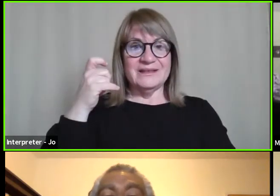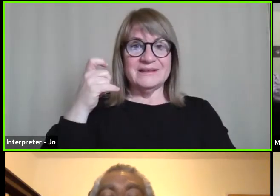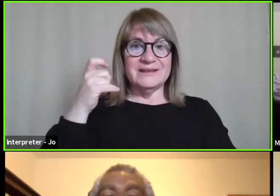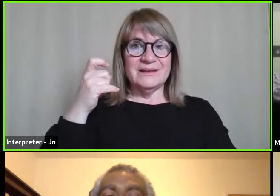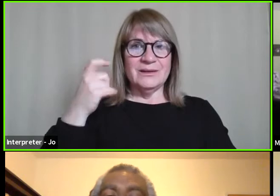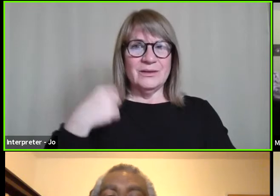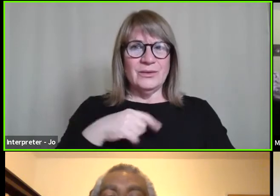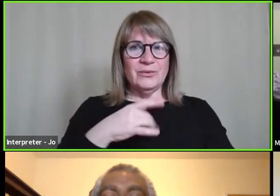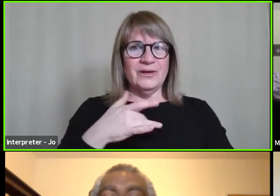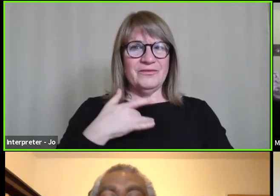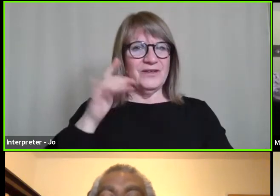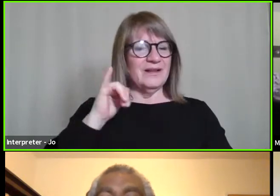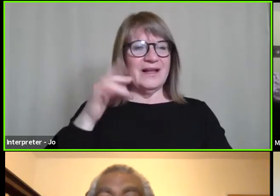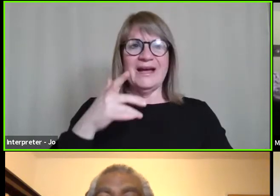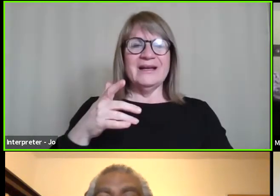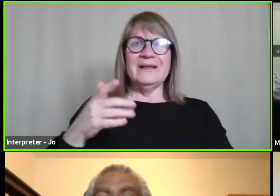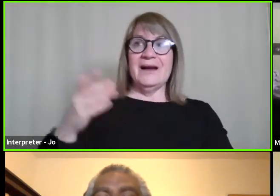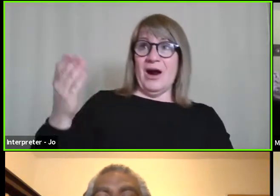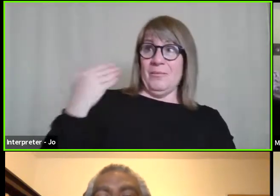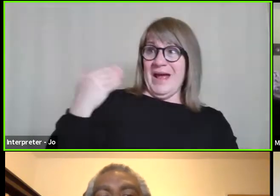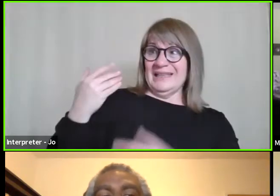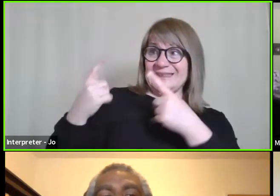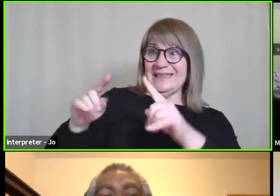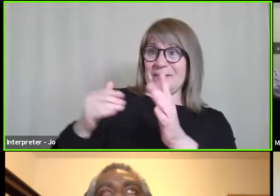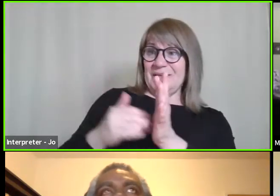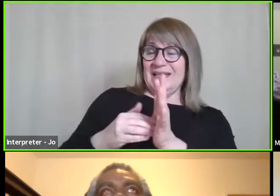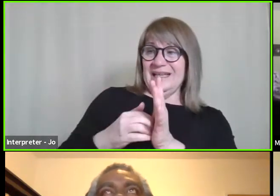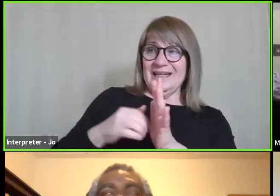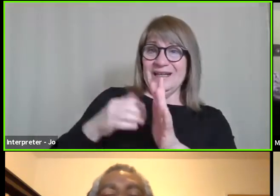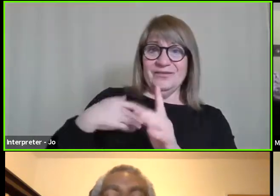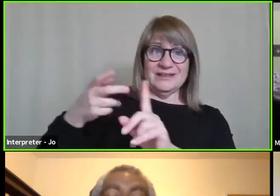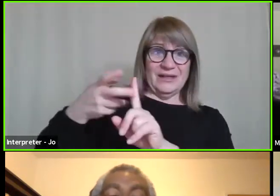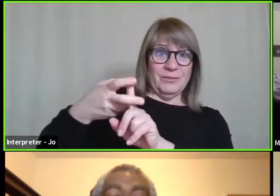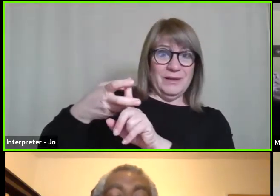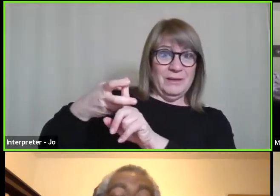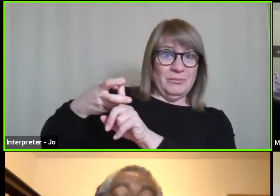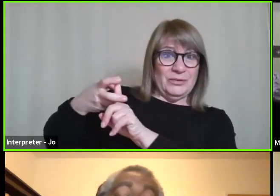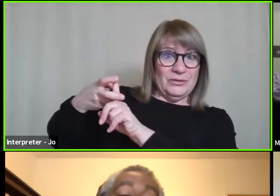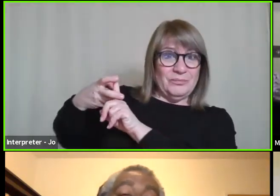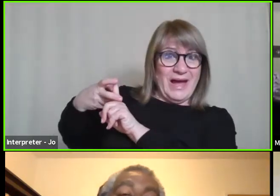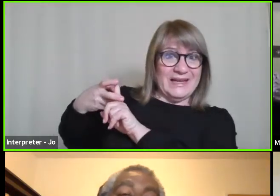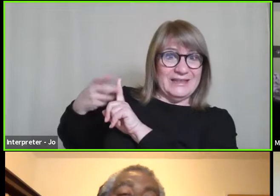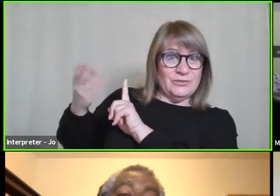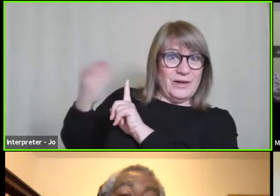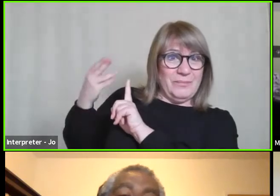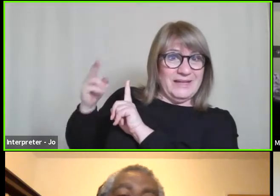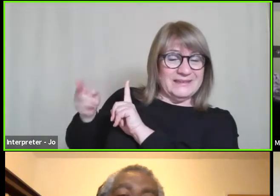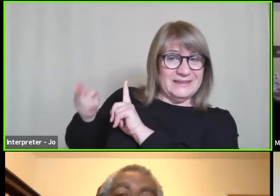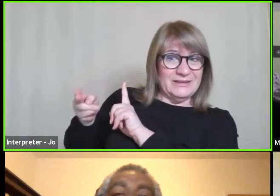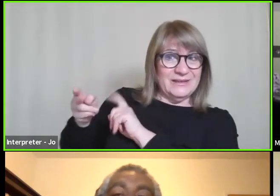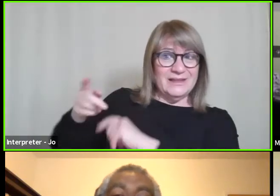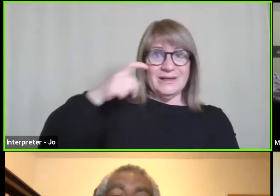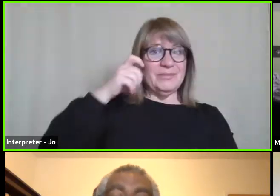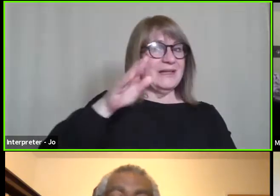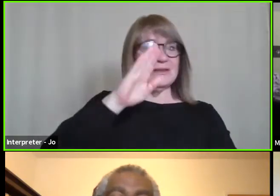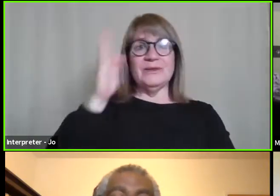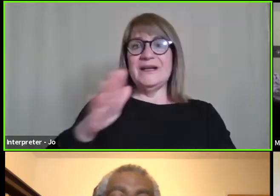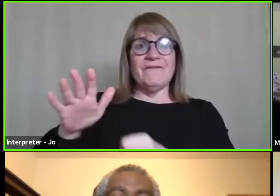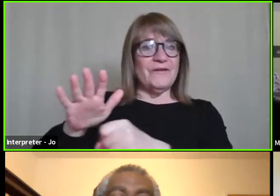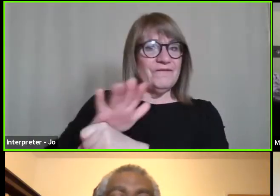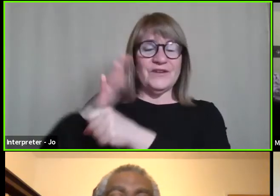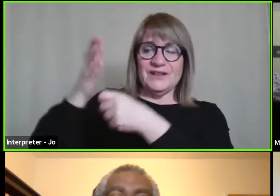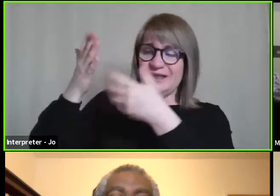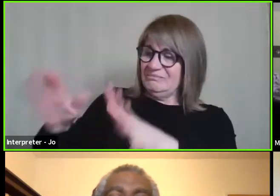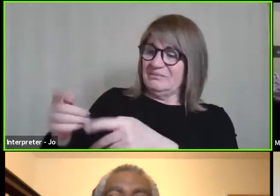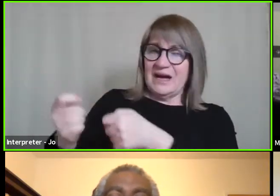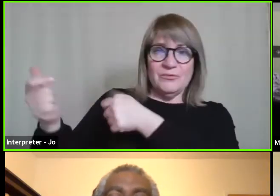being pulled back into our past and i would argue that we're being pulled back into our past because we've never thoroughly interrogated it instead